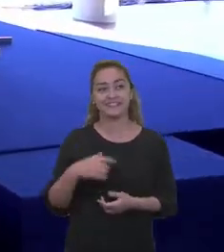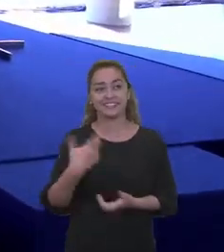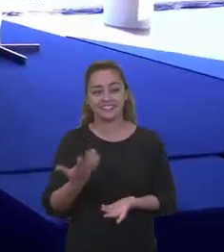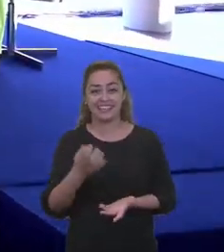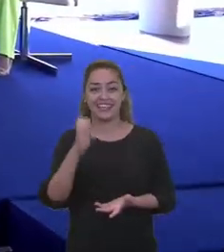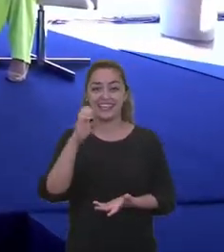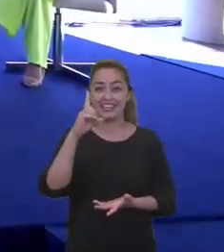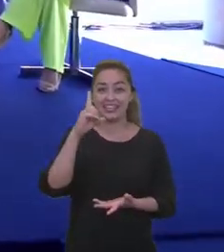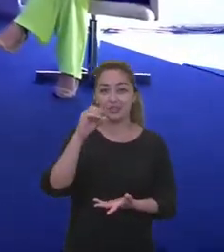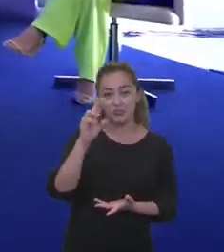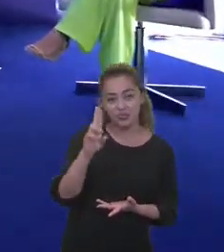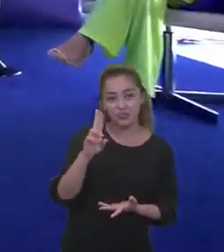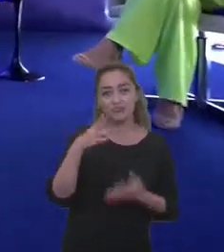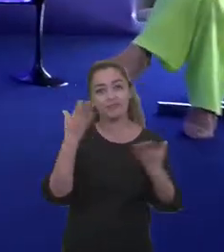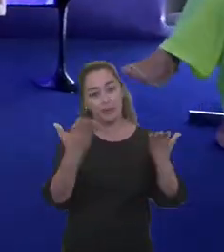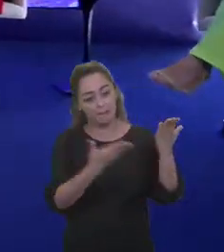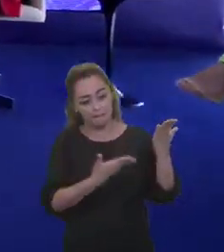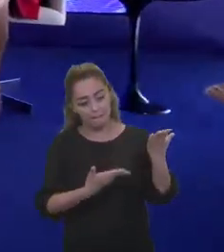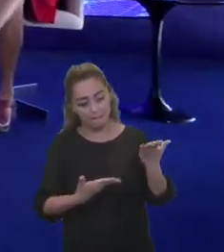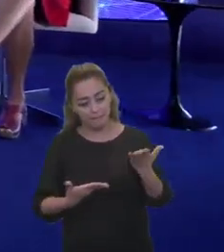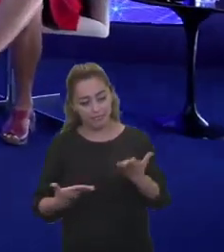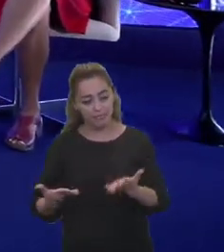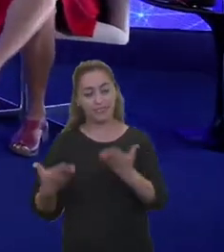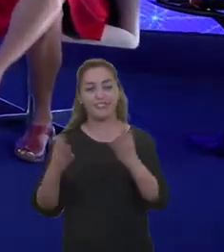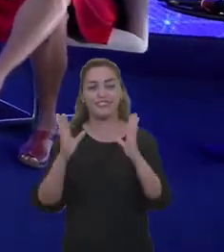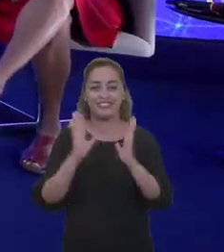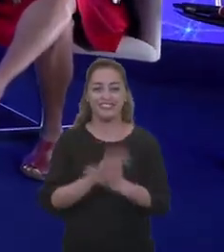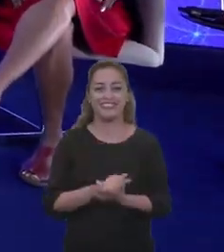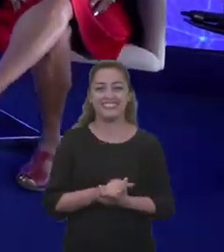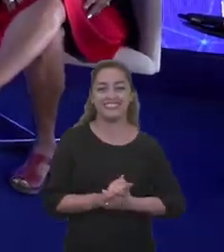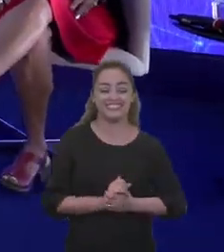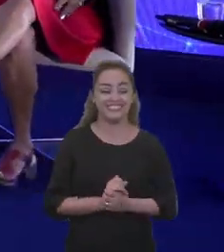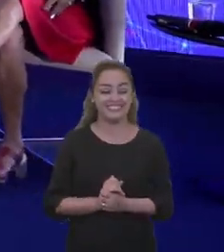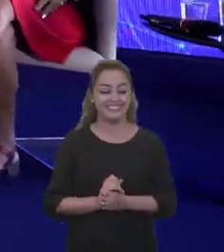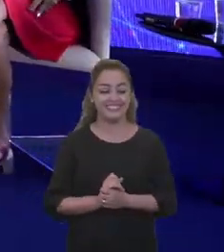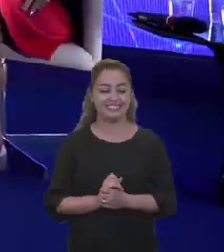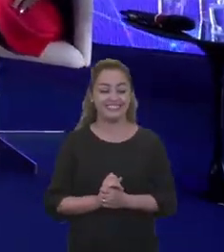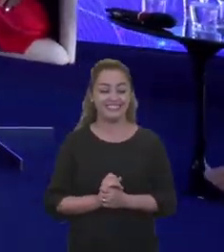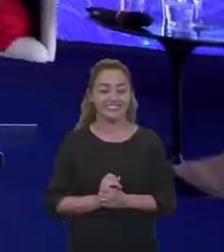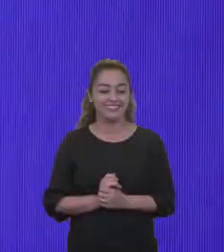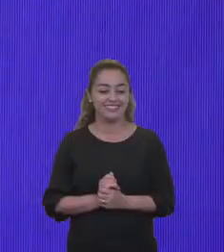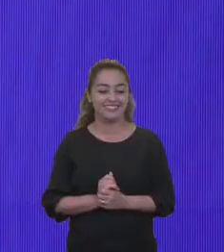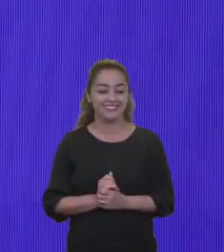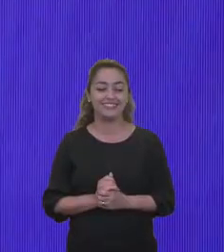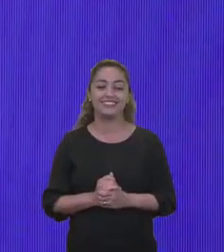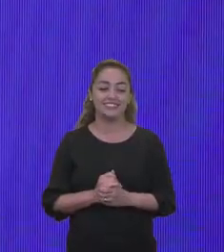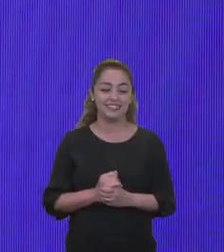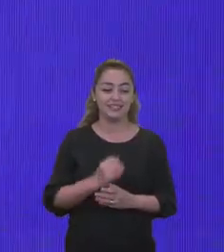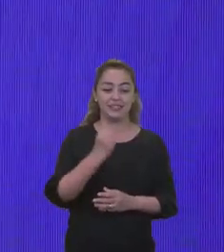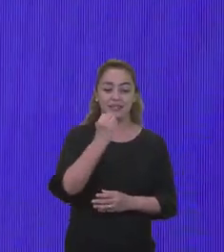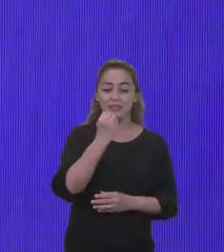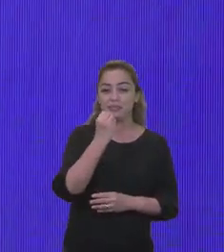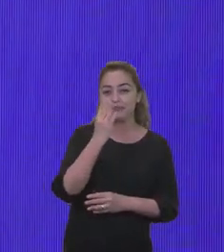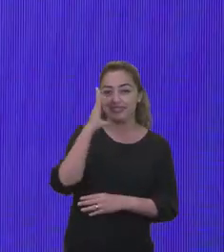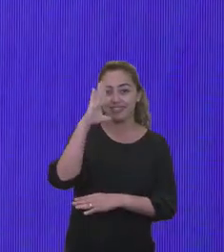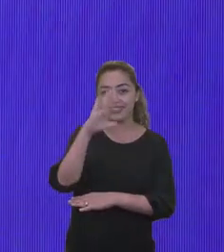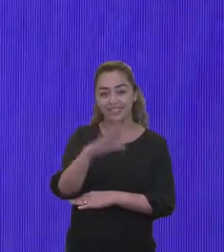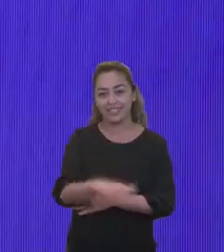Edu, looks like you can do away with the presentation. Go ahead, please. Good